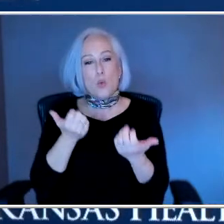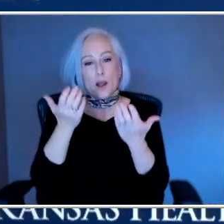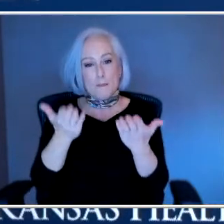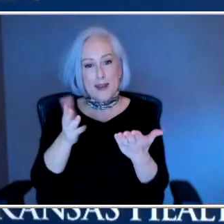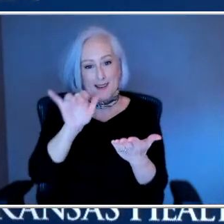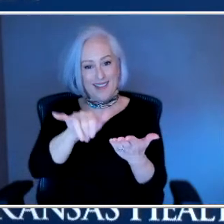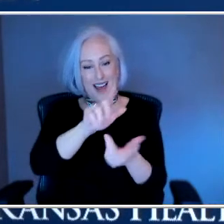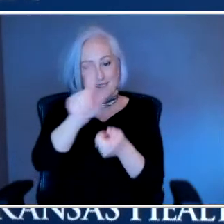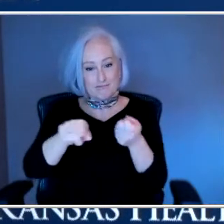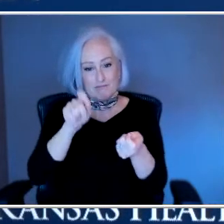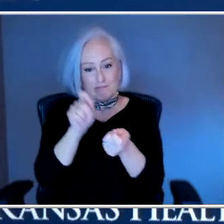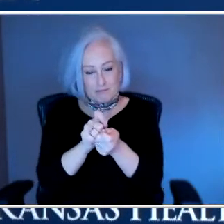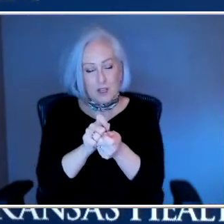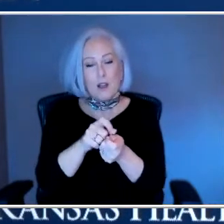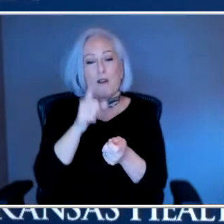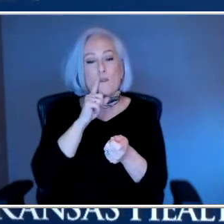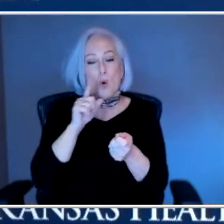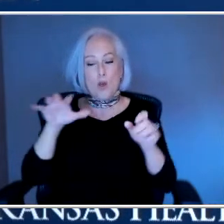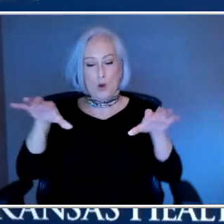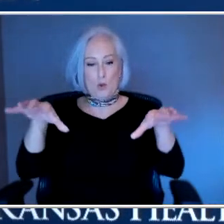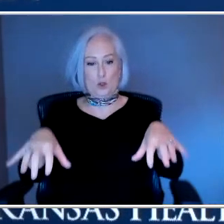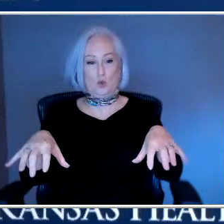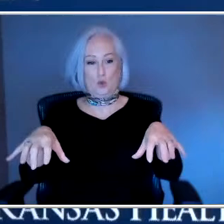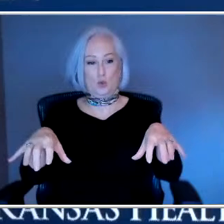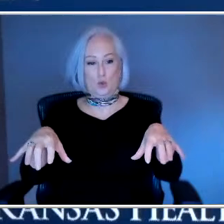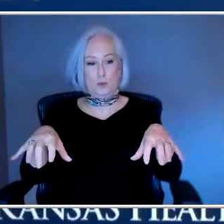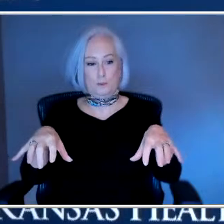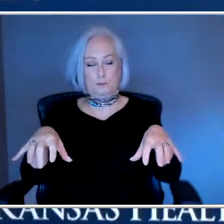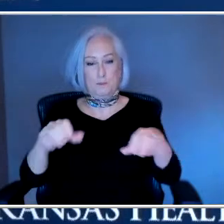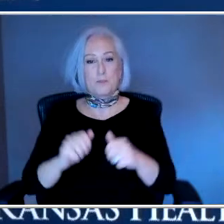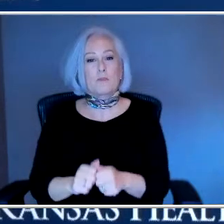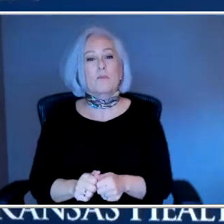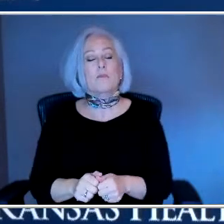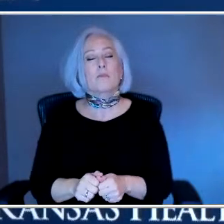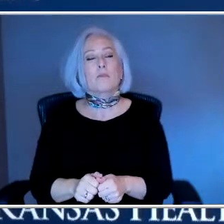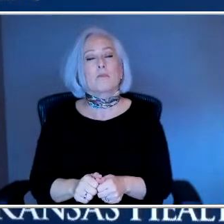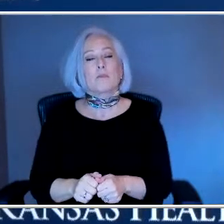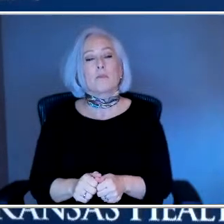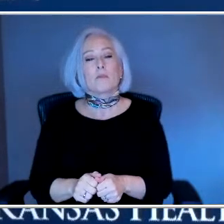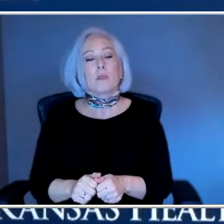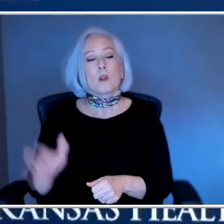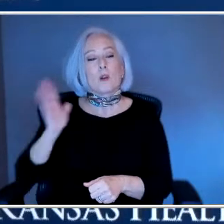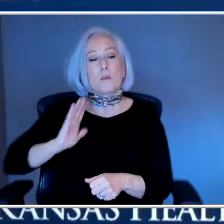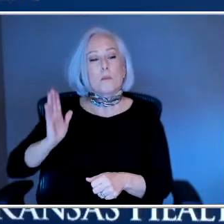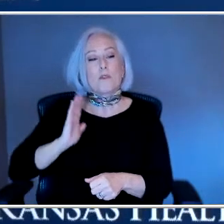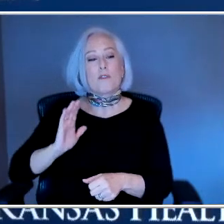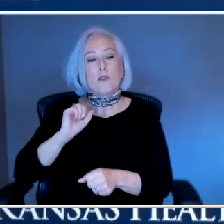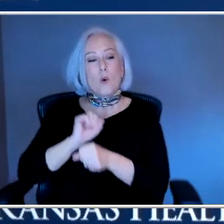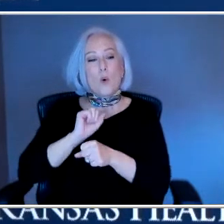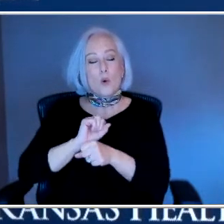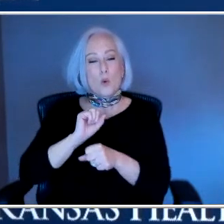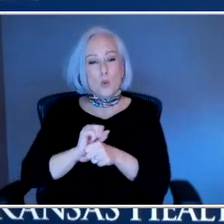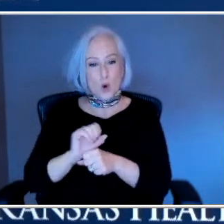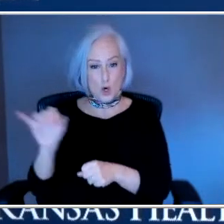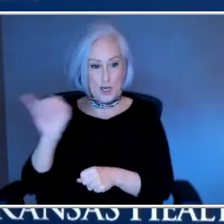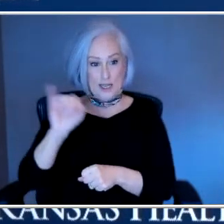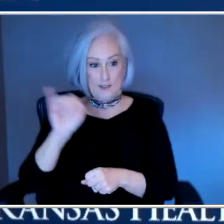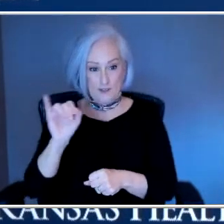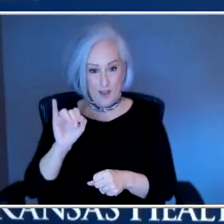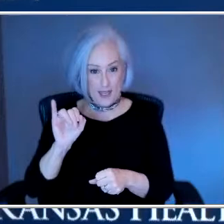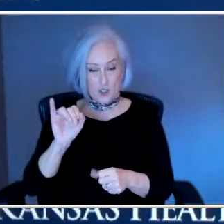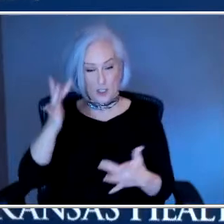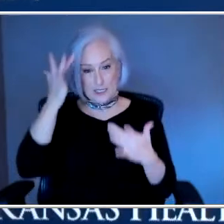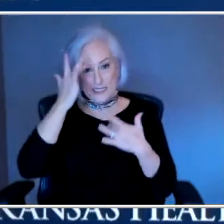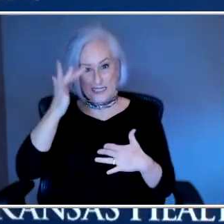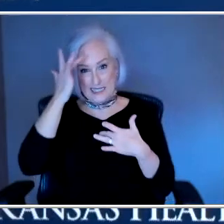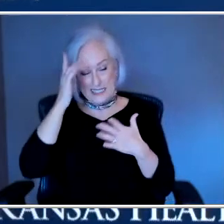specifically for those 2 groups. But when I worked as an infectious disease investigator for the Kansas City, Missouri